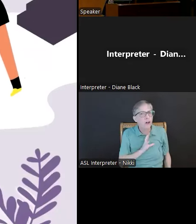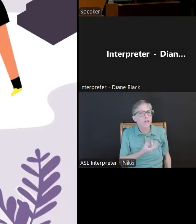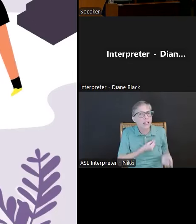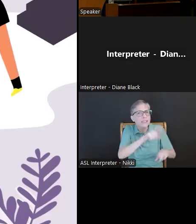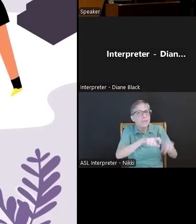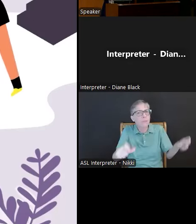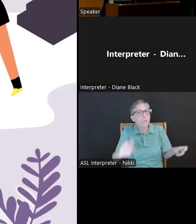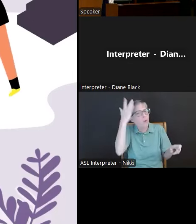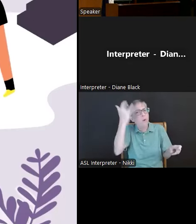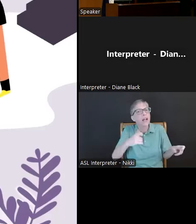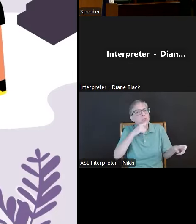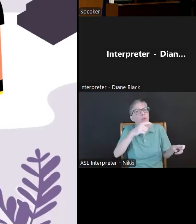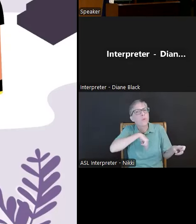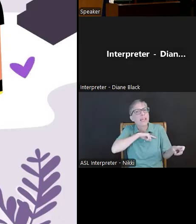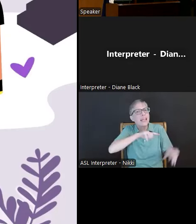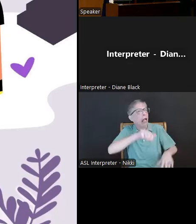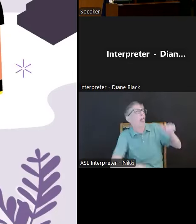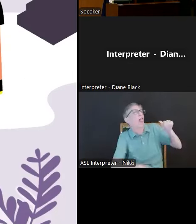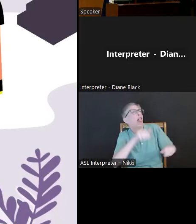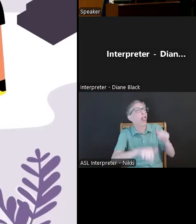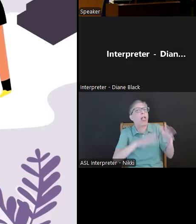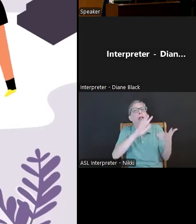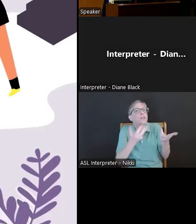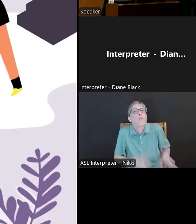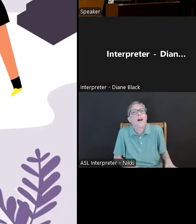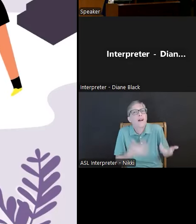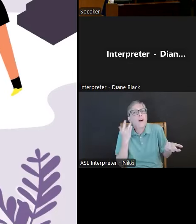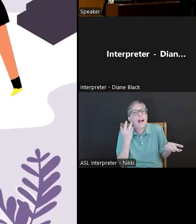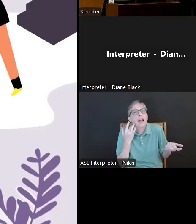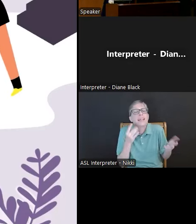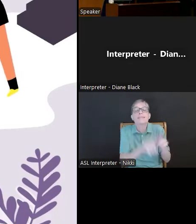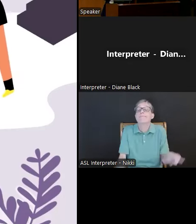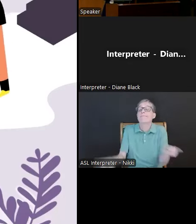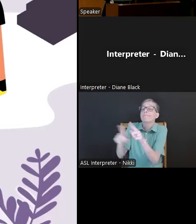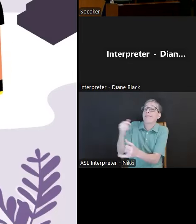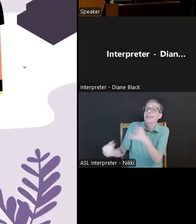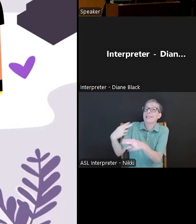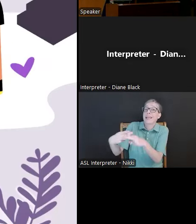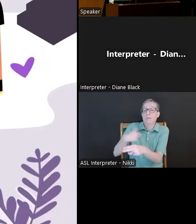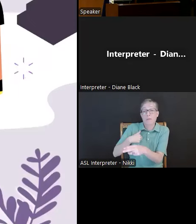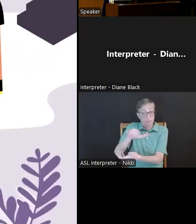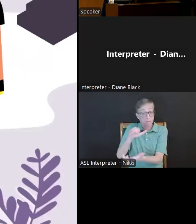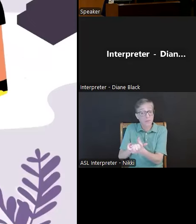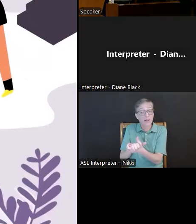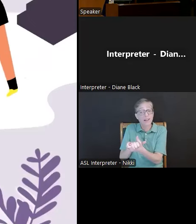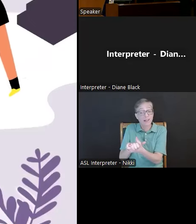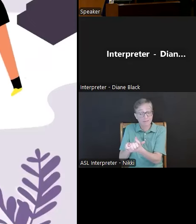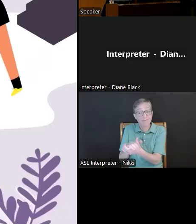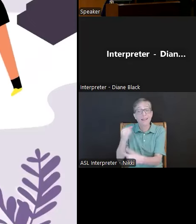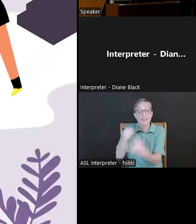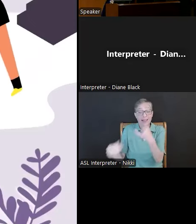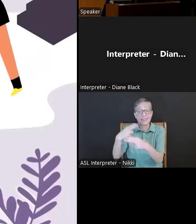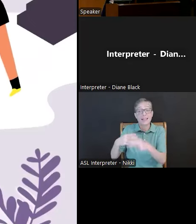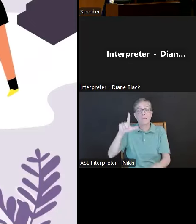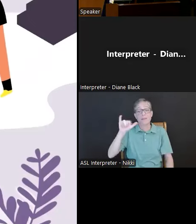lives? Same thing with last names. I'm married. My legal last name is Lytle Flint. I started publishing as Lytle,